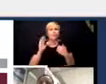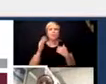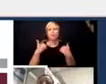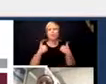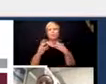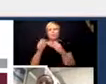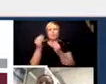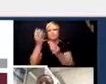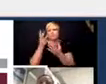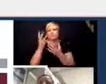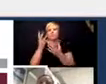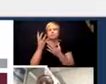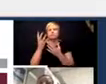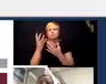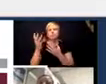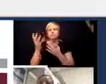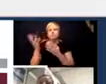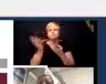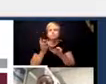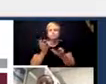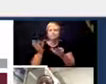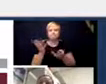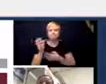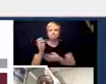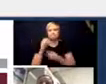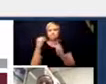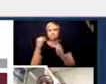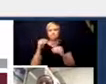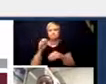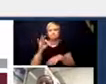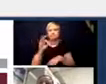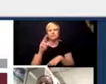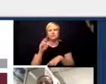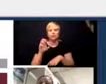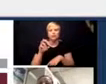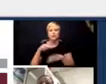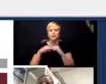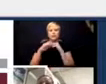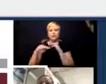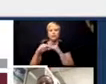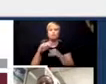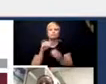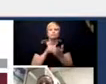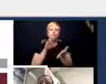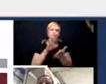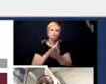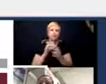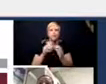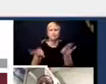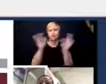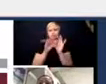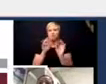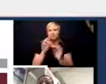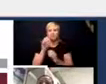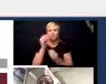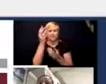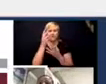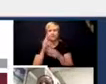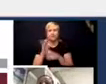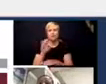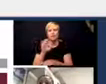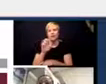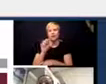through the Salesforce platform that helps track key data created by Innovational, another support team that's in place